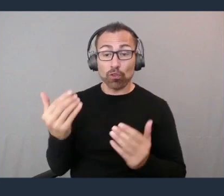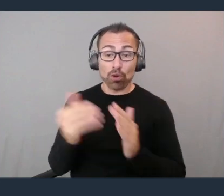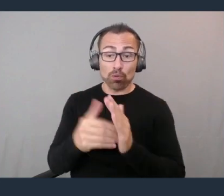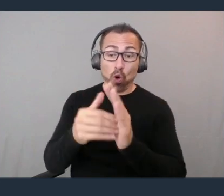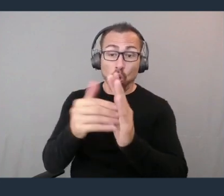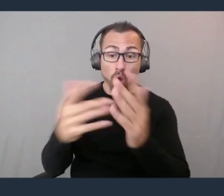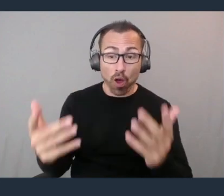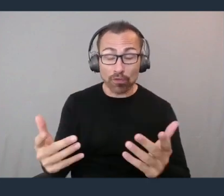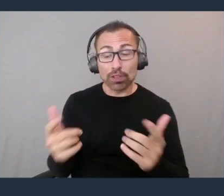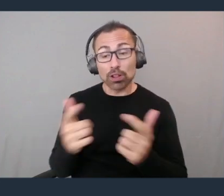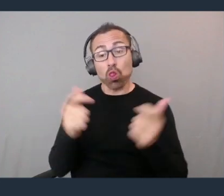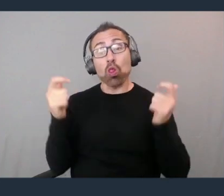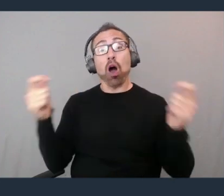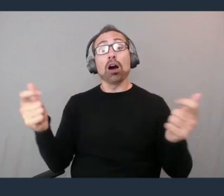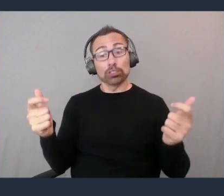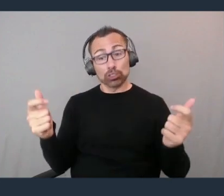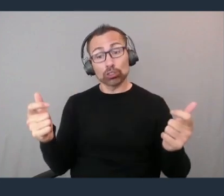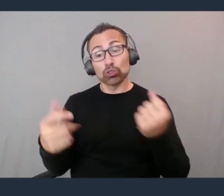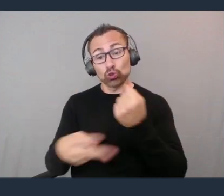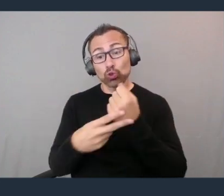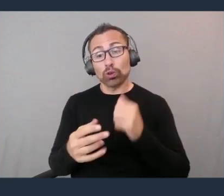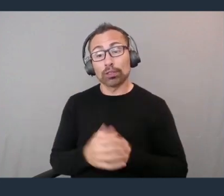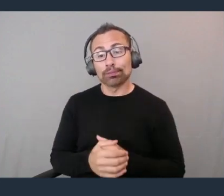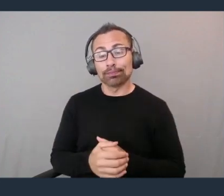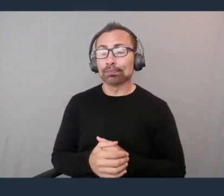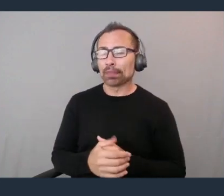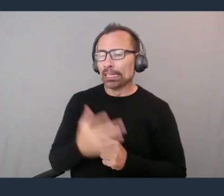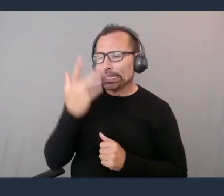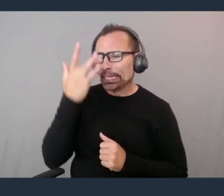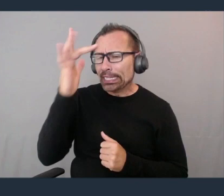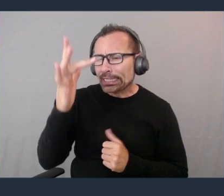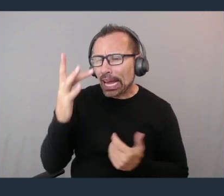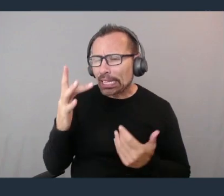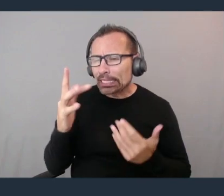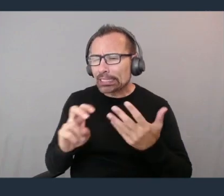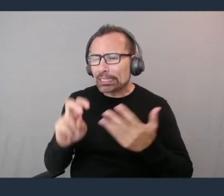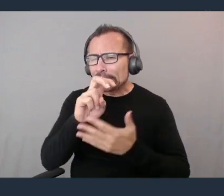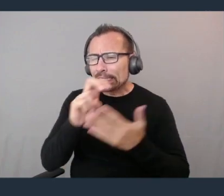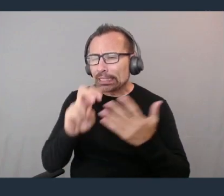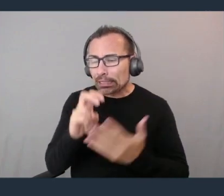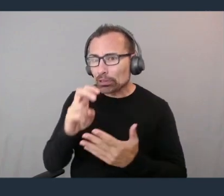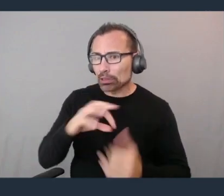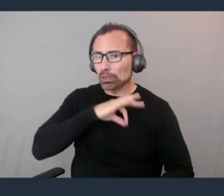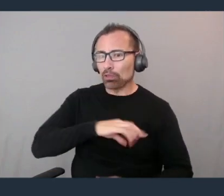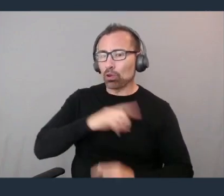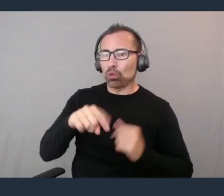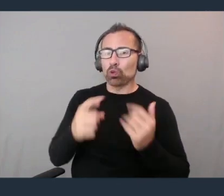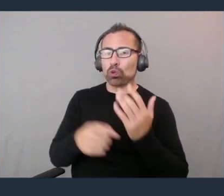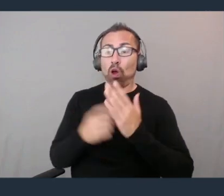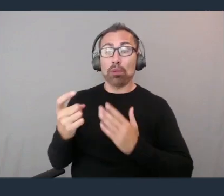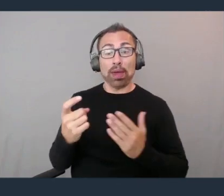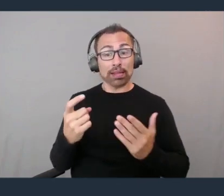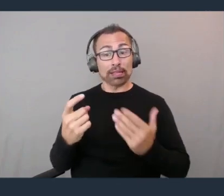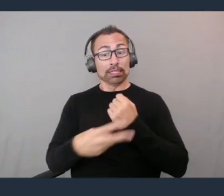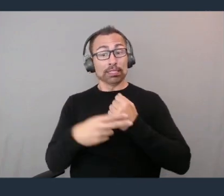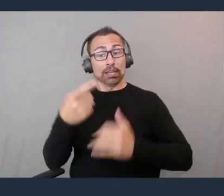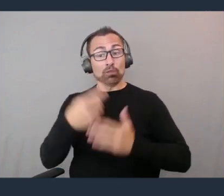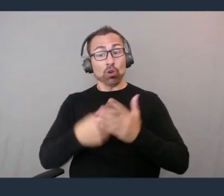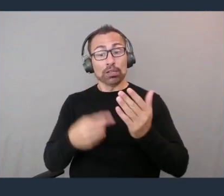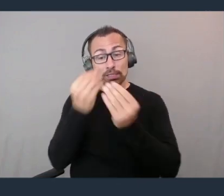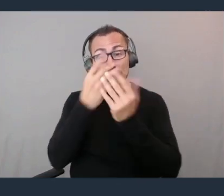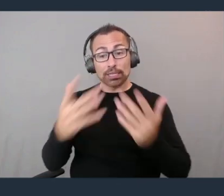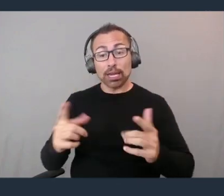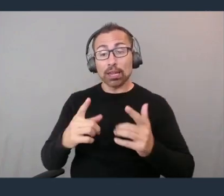restores. Intelligent tiering is useful when you want to automatically save costs on your data while requiring no